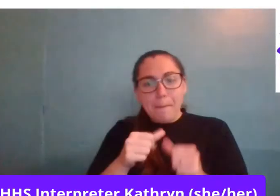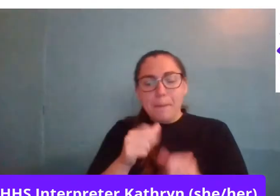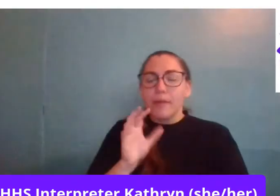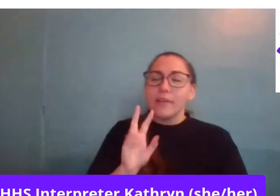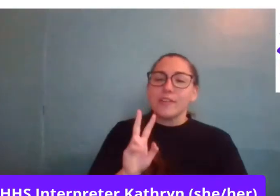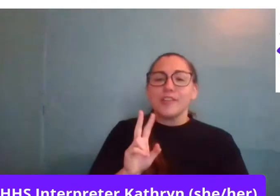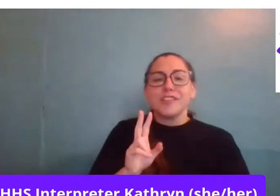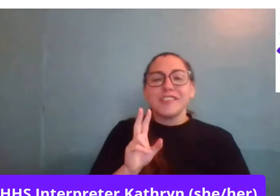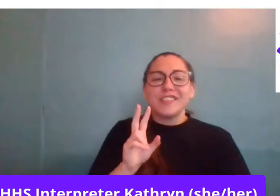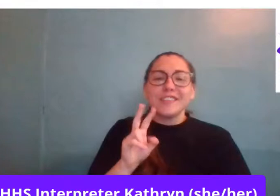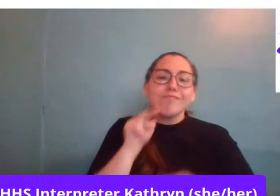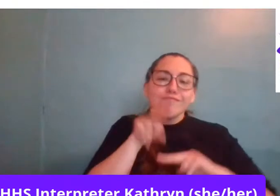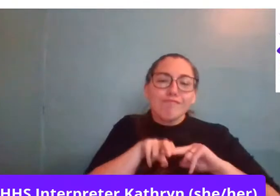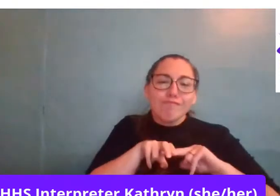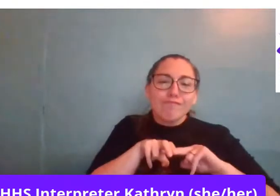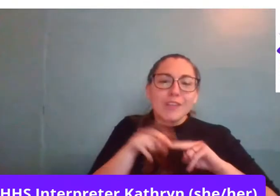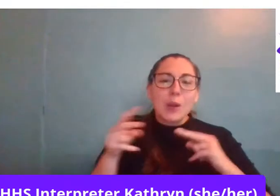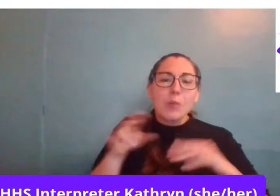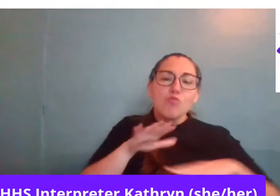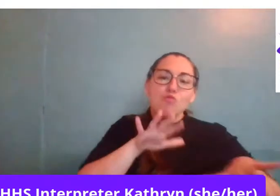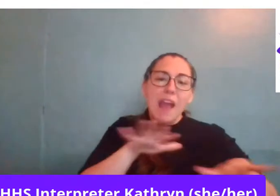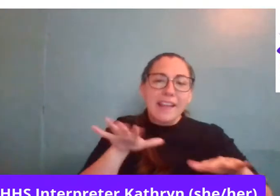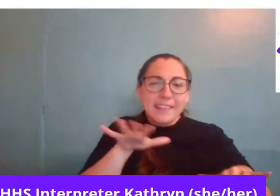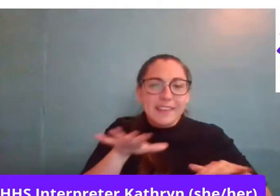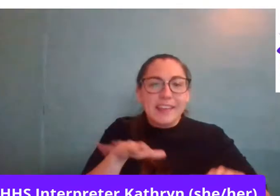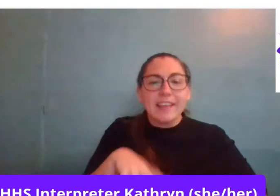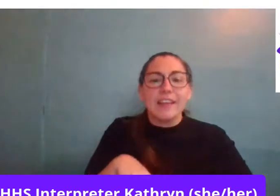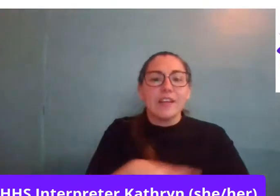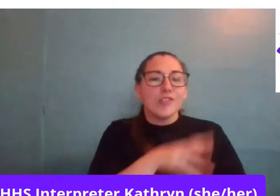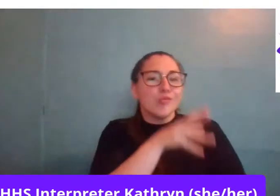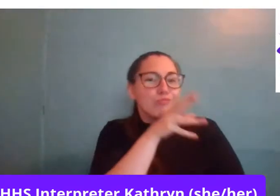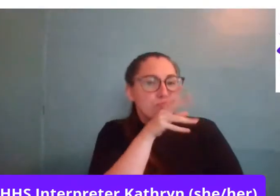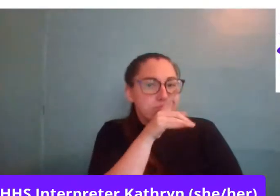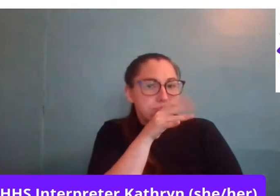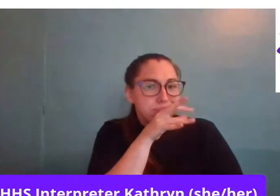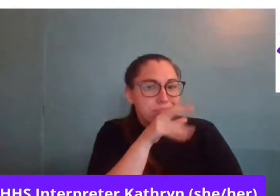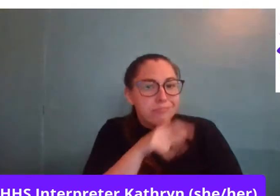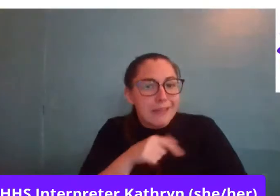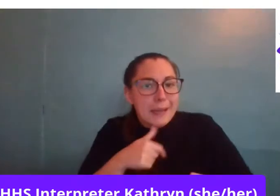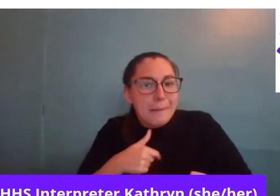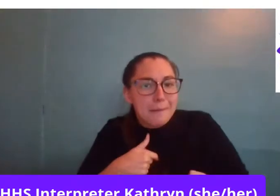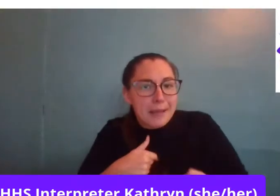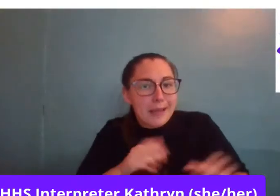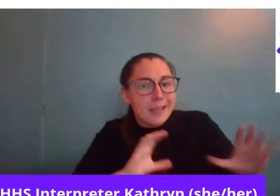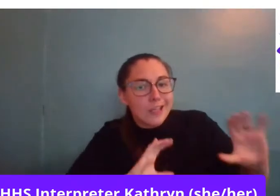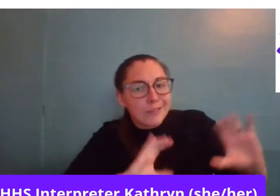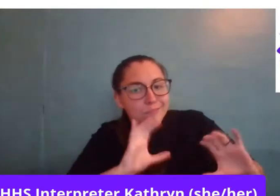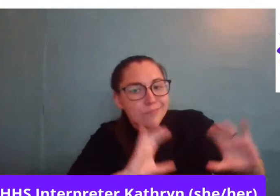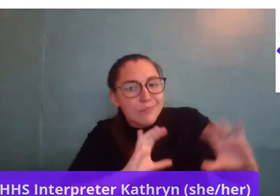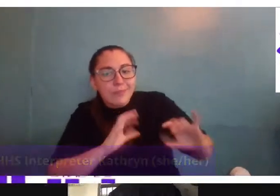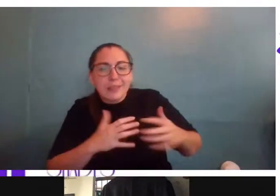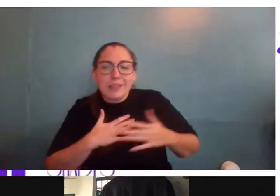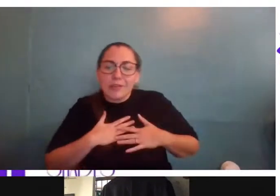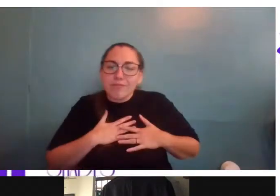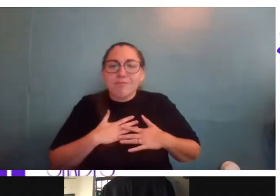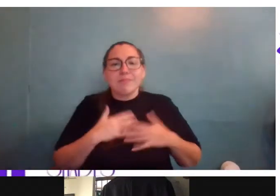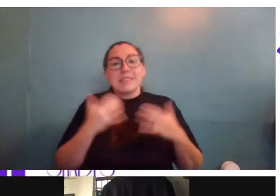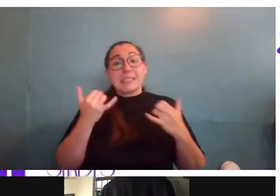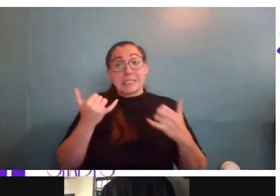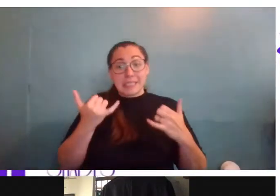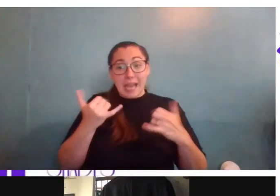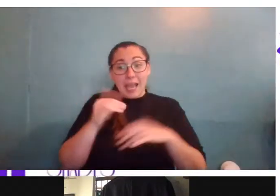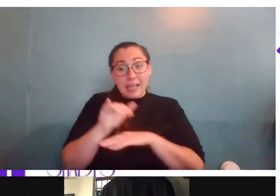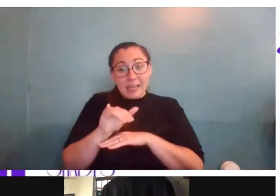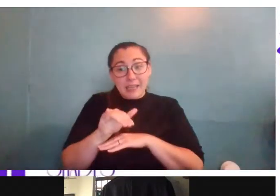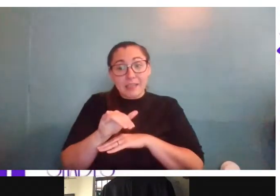and doing all kinds of things and talking to me. And but tonight, today, right now, and tonight, she'll